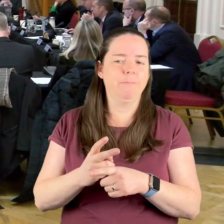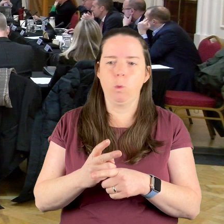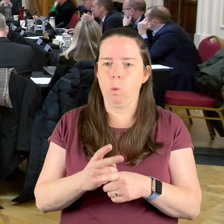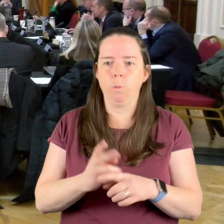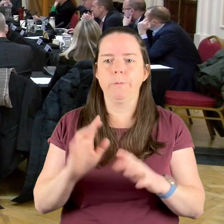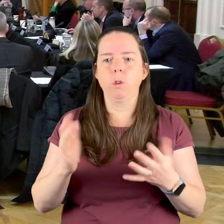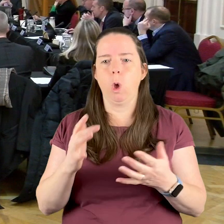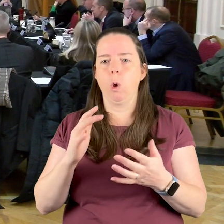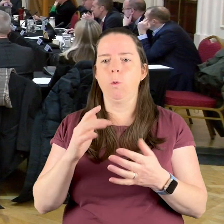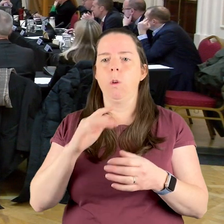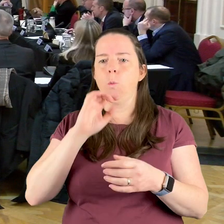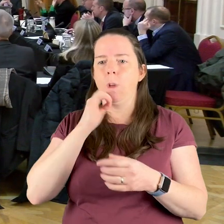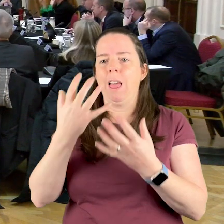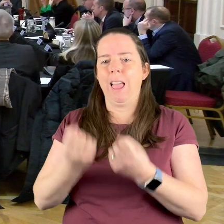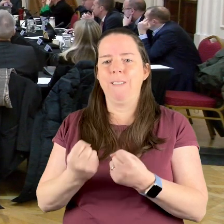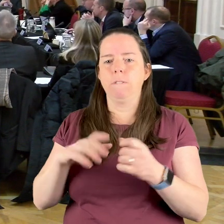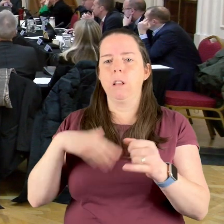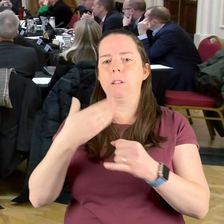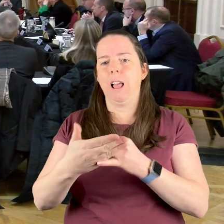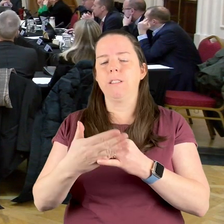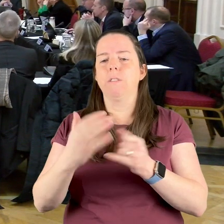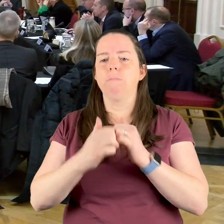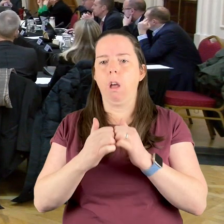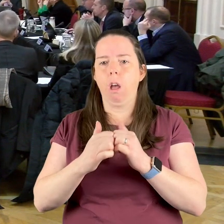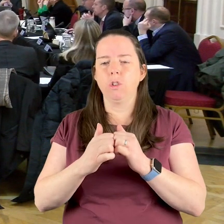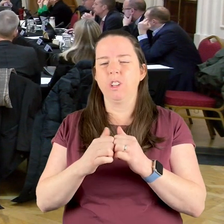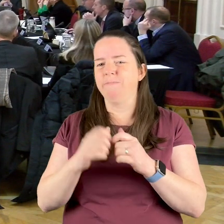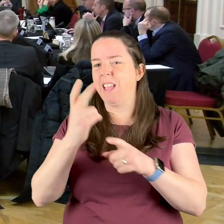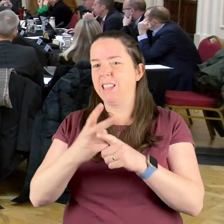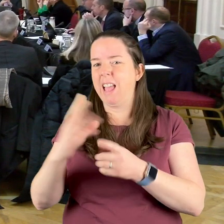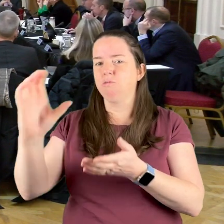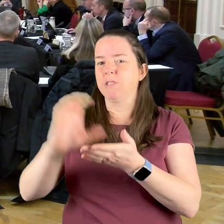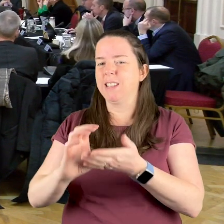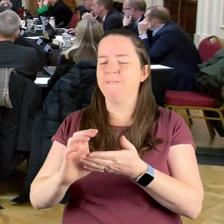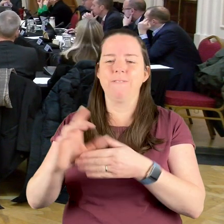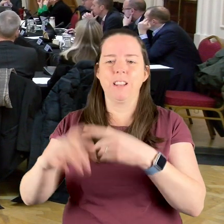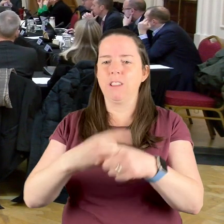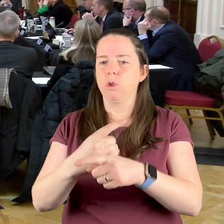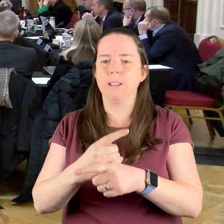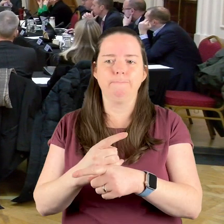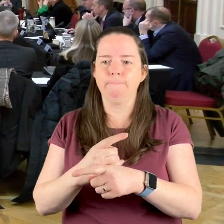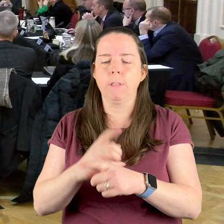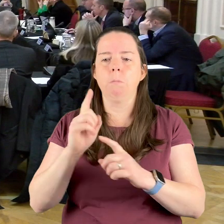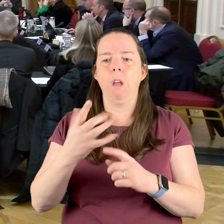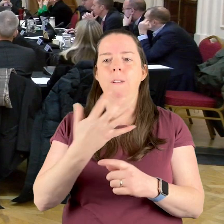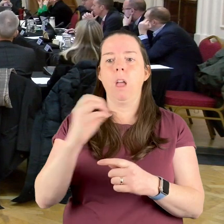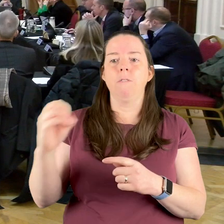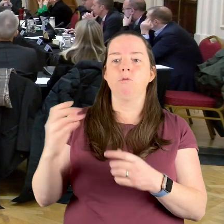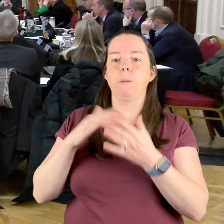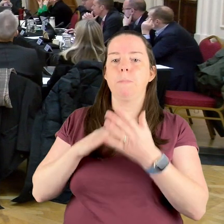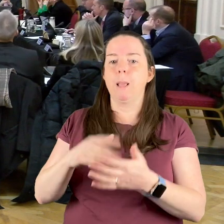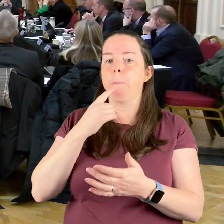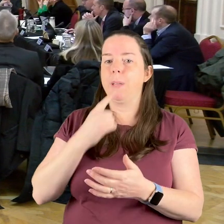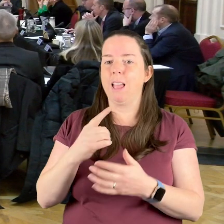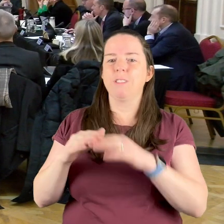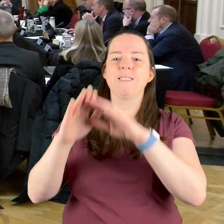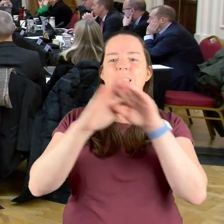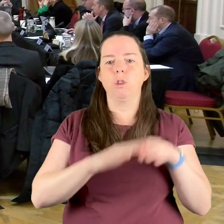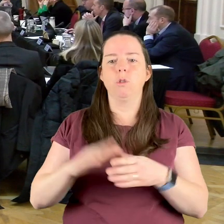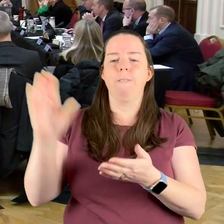is non-recurrent, so we will get that till the end of March, and that will not be recurrent for the next financial year. However, the